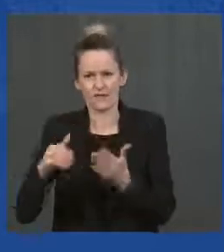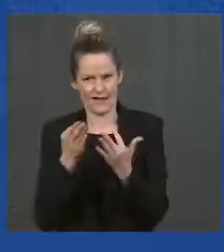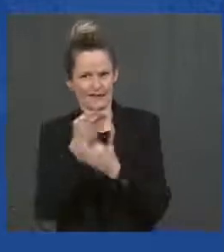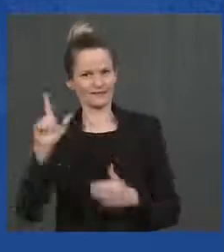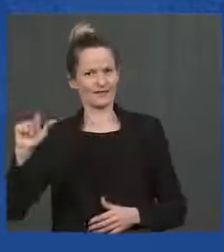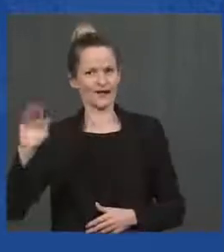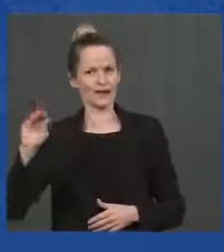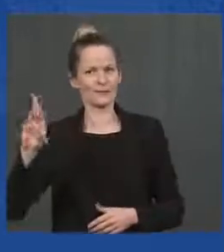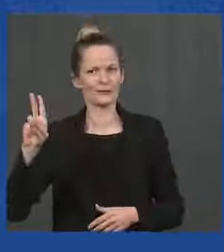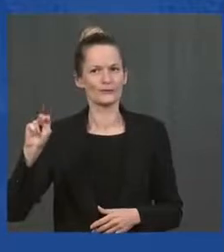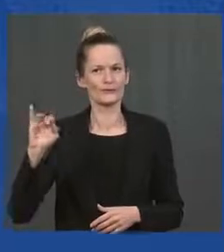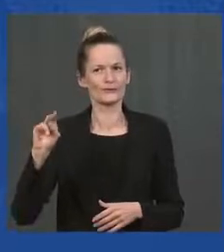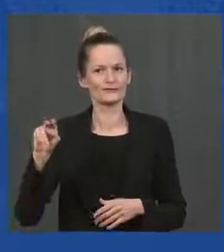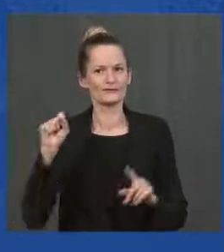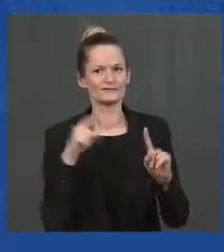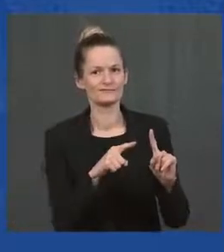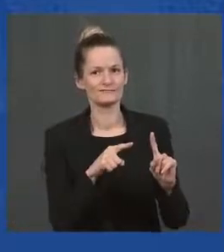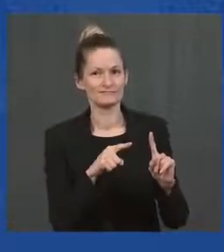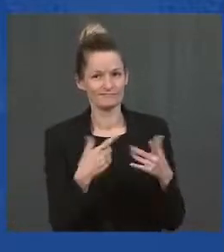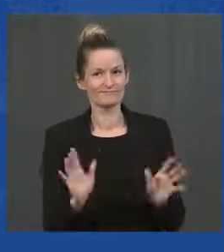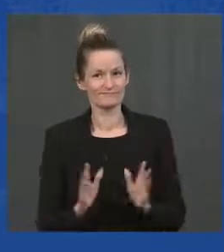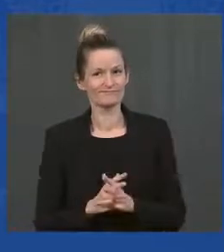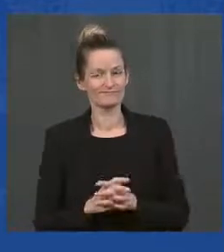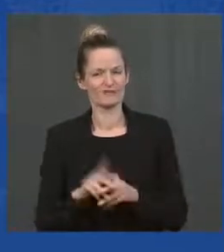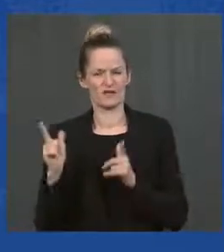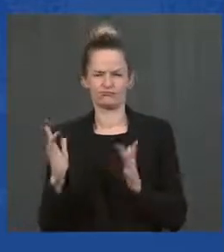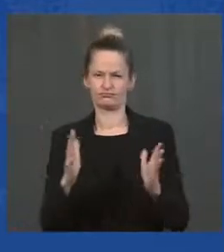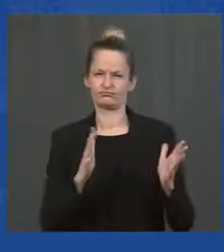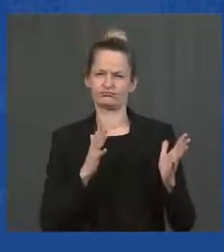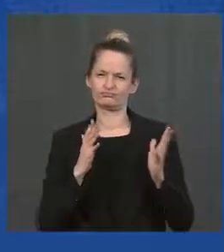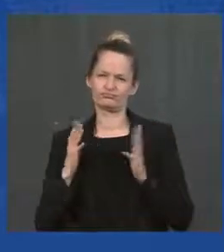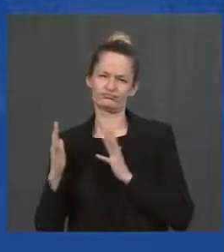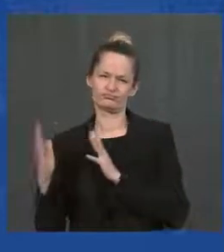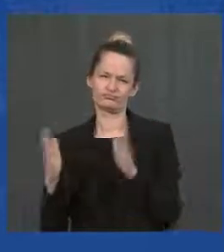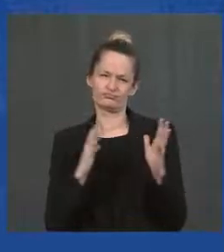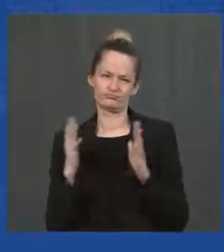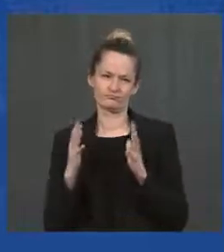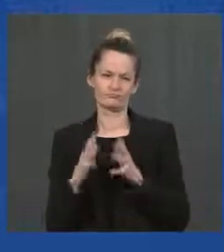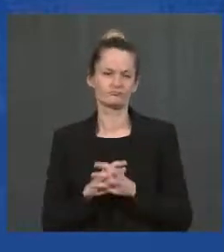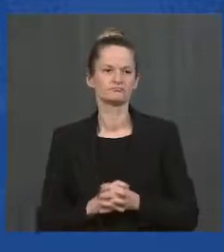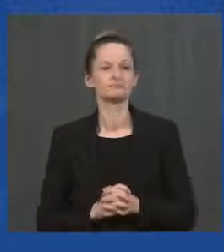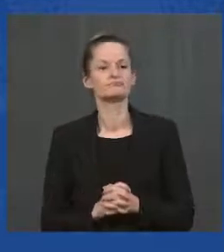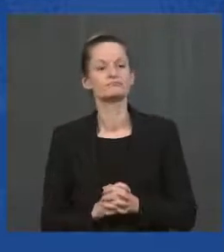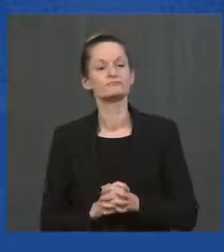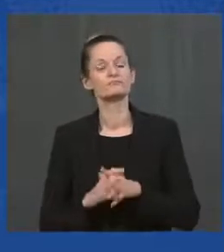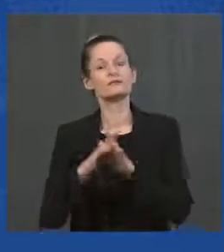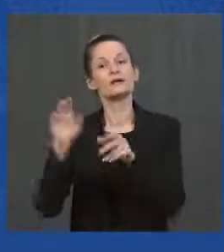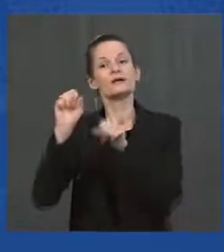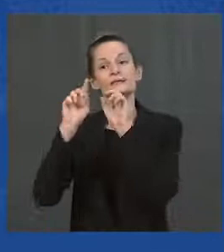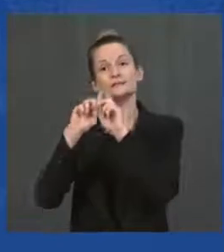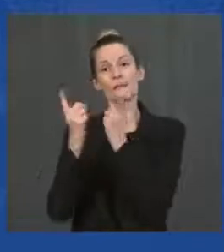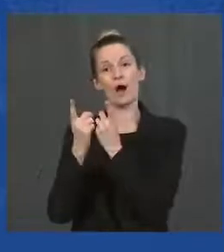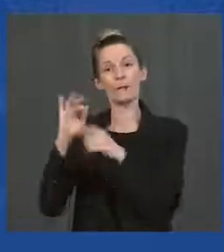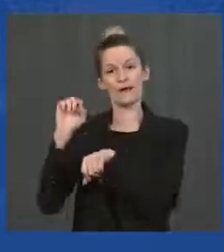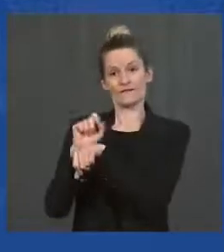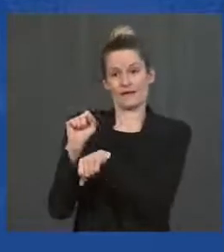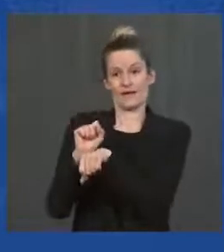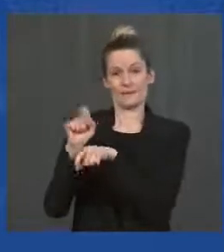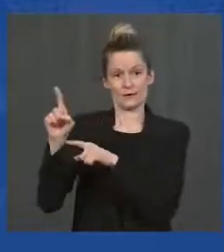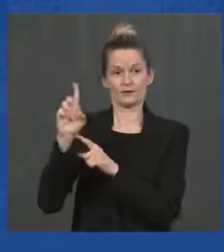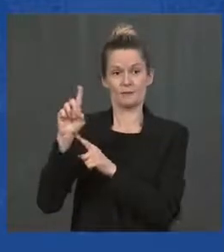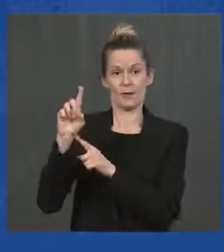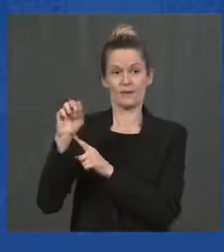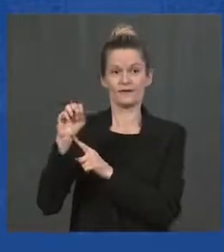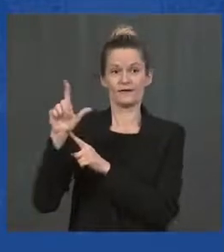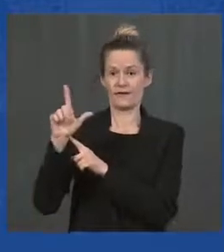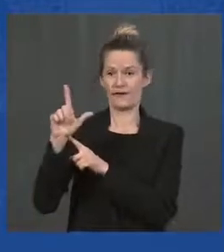right. In the Department of Labor, In the Department of Labor, I should say, our mission is to empower all